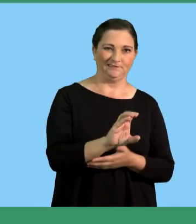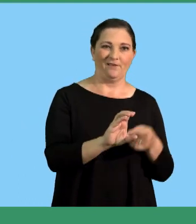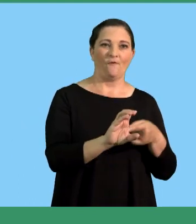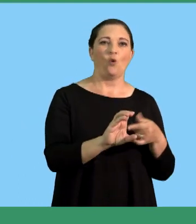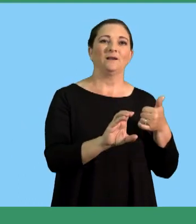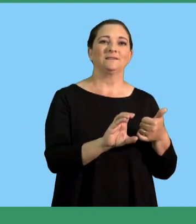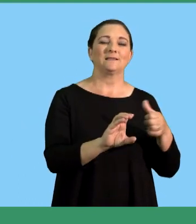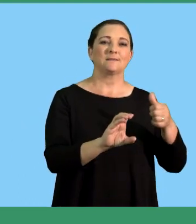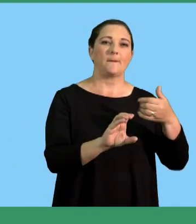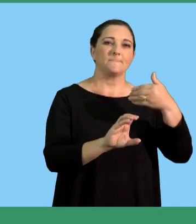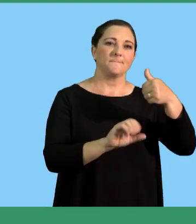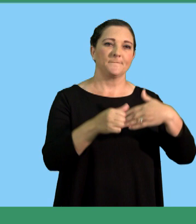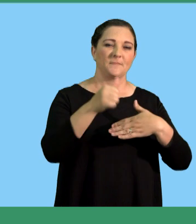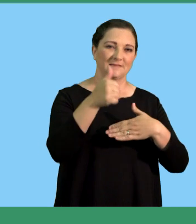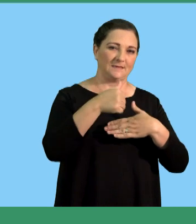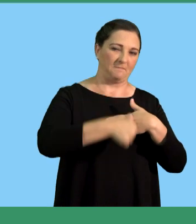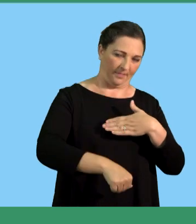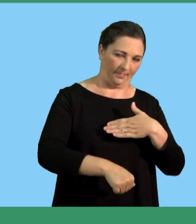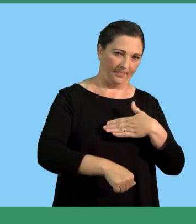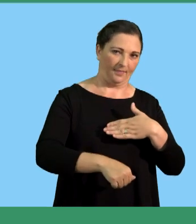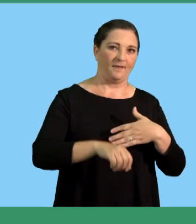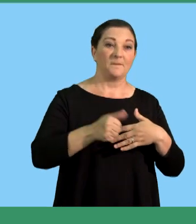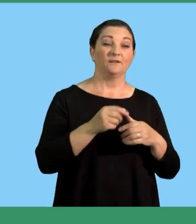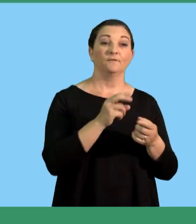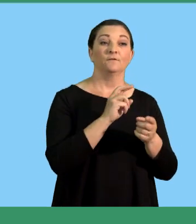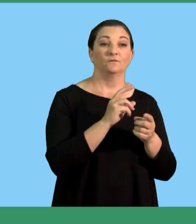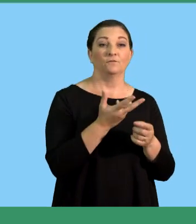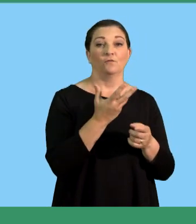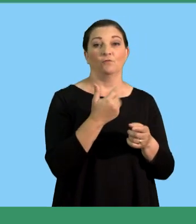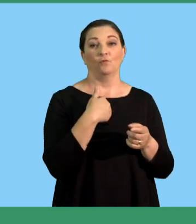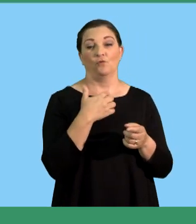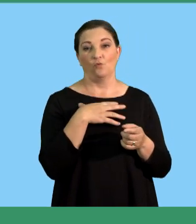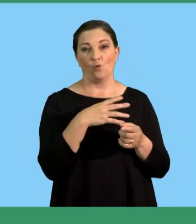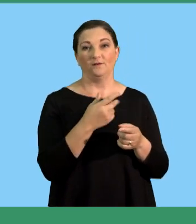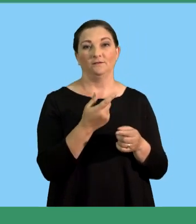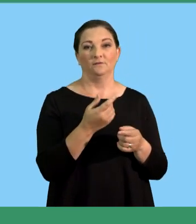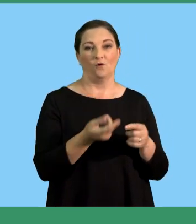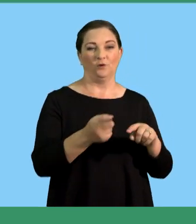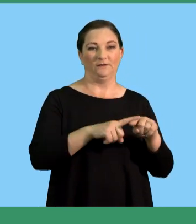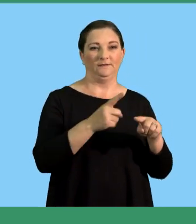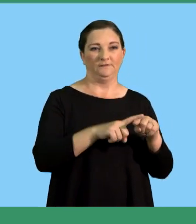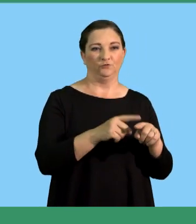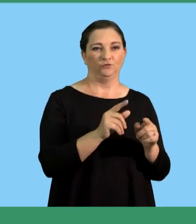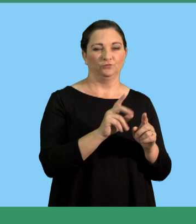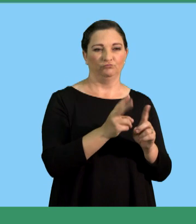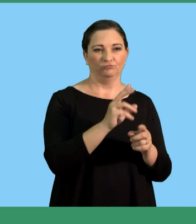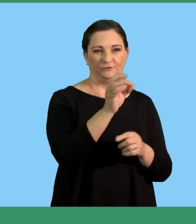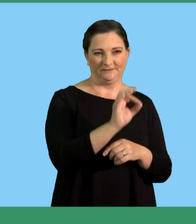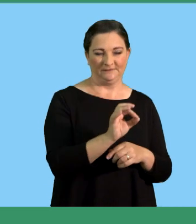interest with a financial institution. Then another one is prime plumbers received dividends